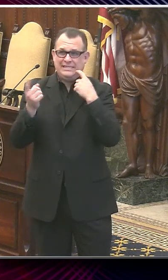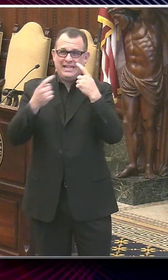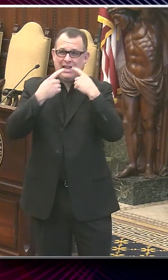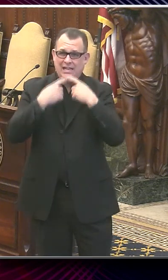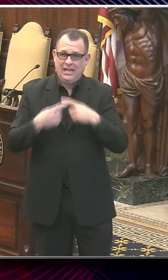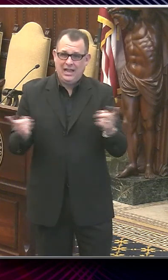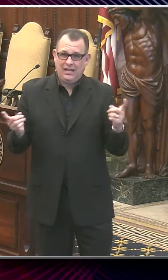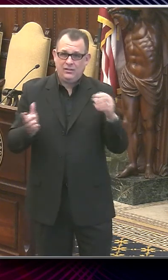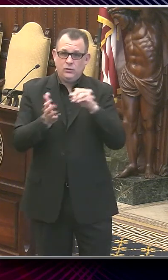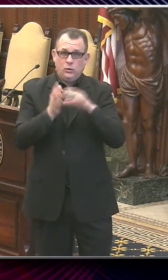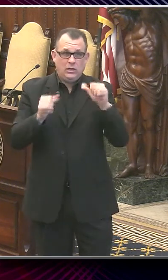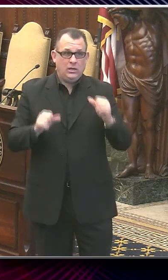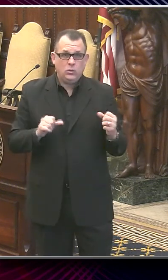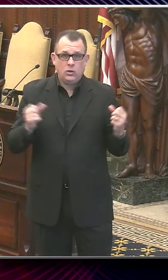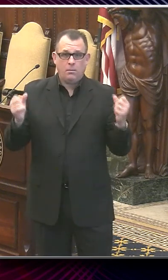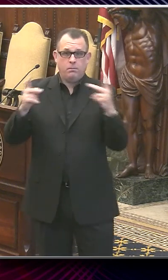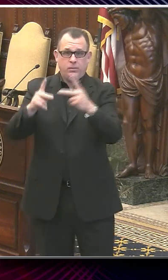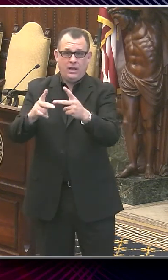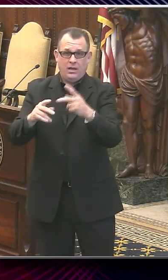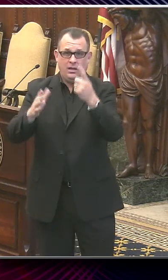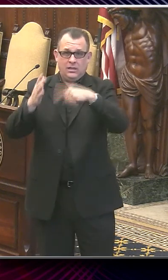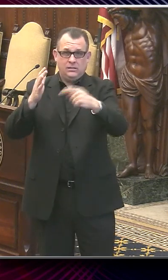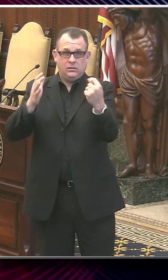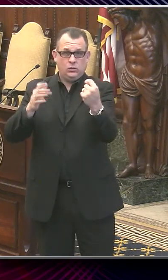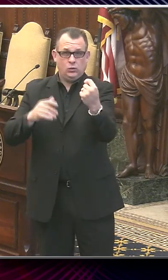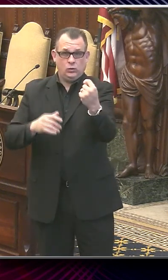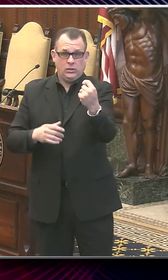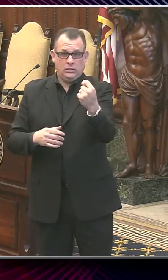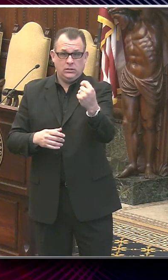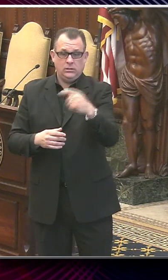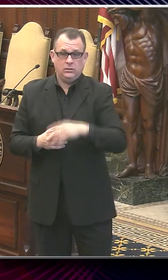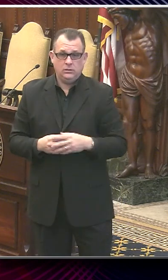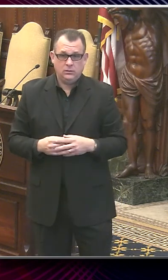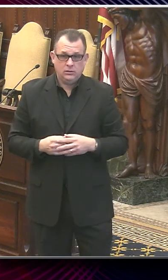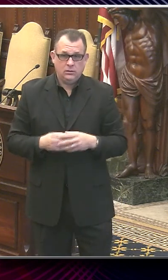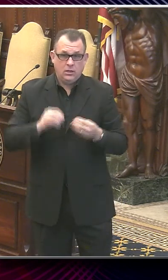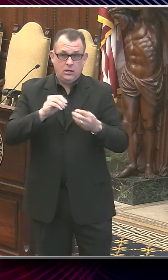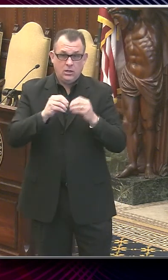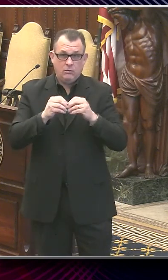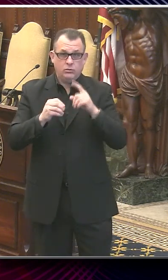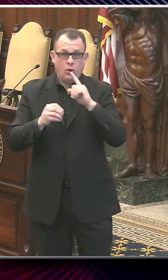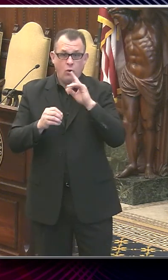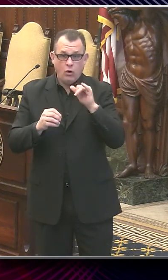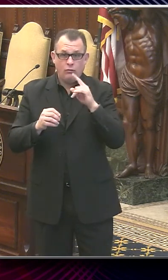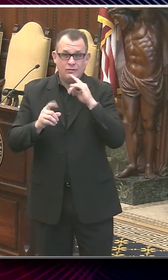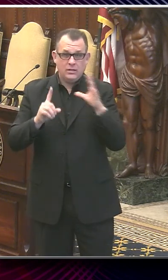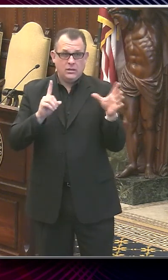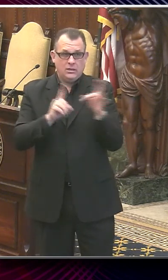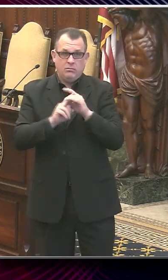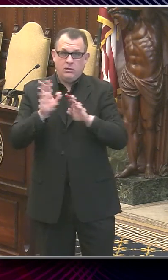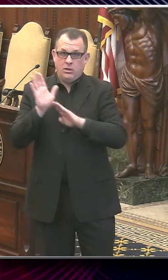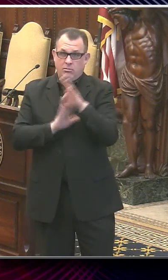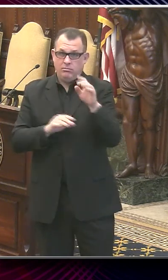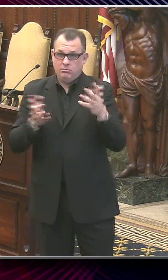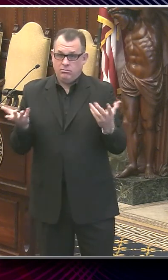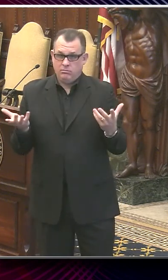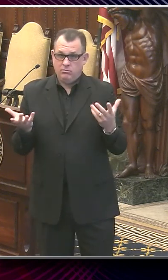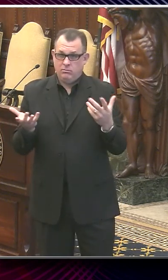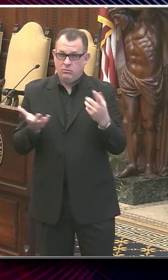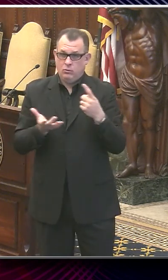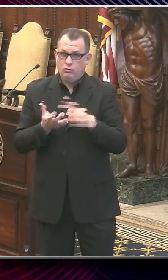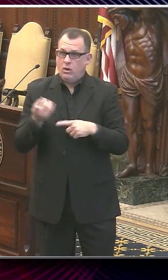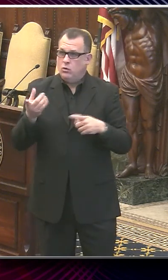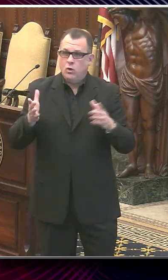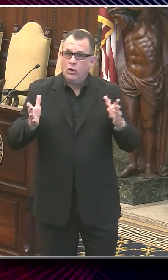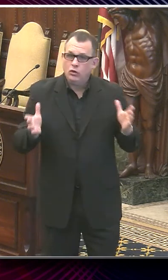are going back to school next Tuesday. And of course, these numbers are up. What precautions should students, teachers, staff